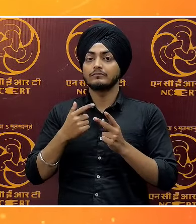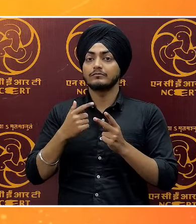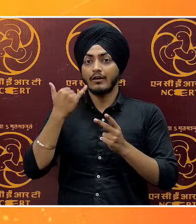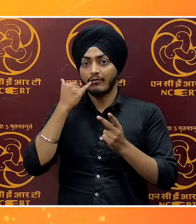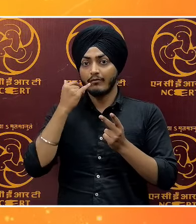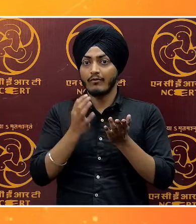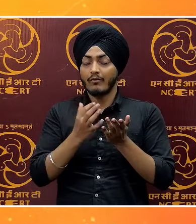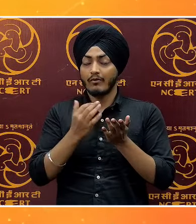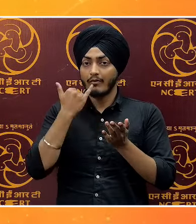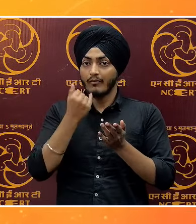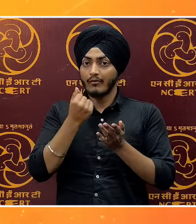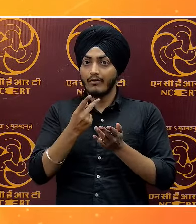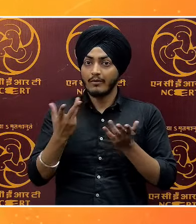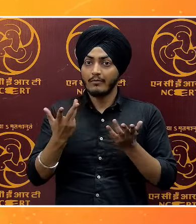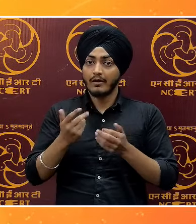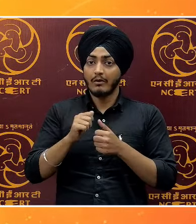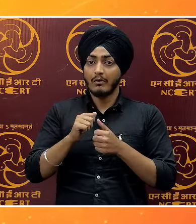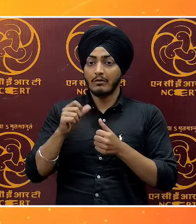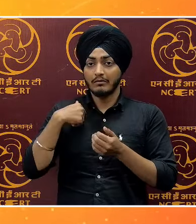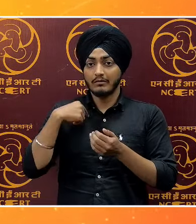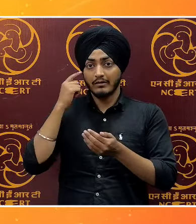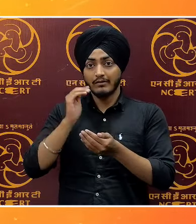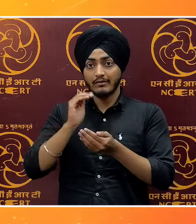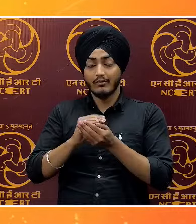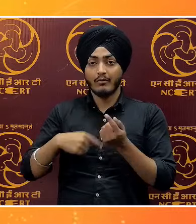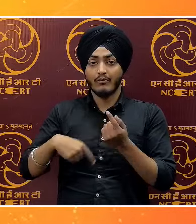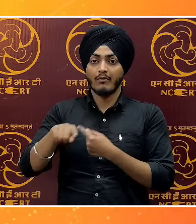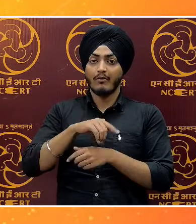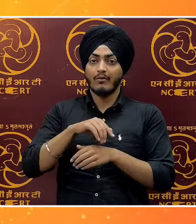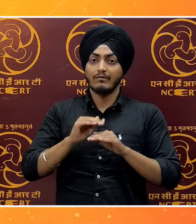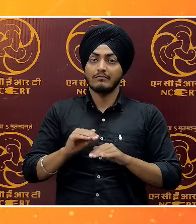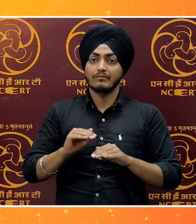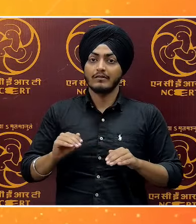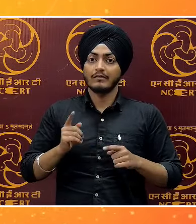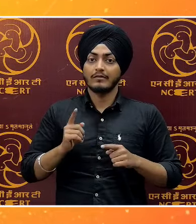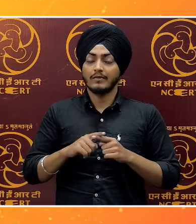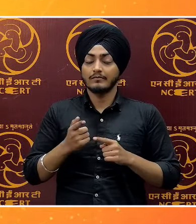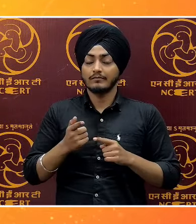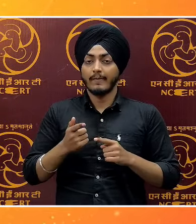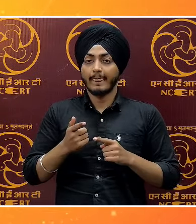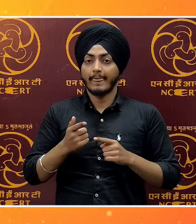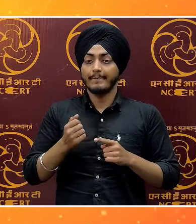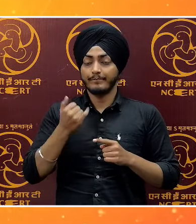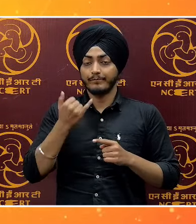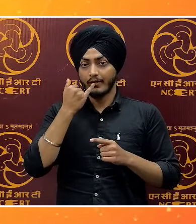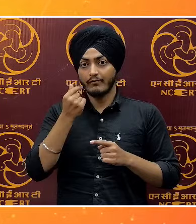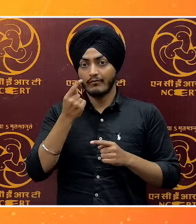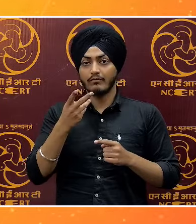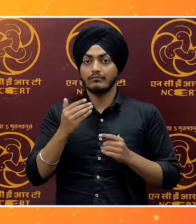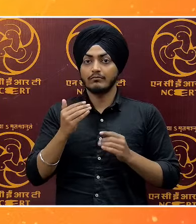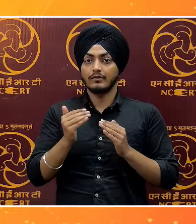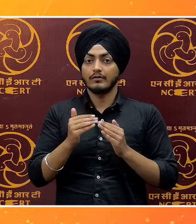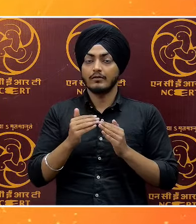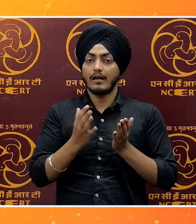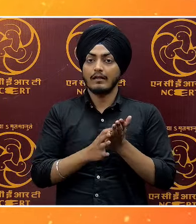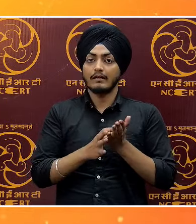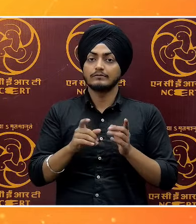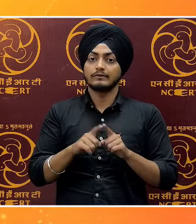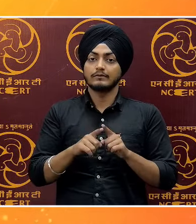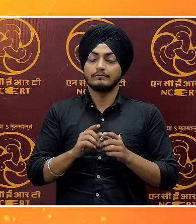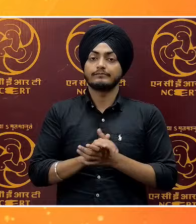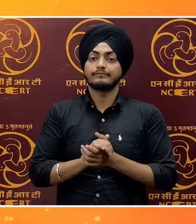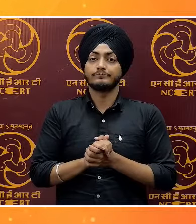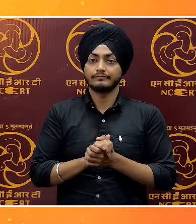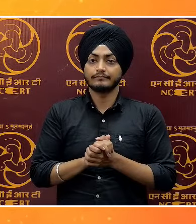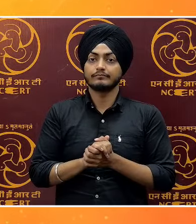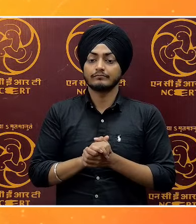your address, and we used to do that. And these days, of course, you need to remember along with your home address, your mobile number as well, as ma'am mentioned. So